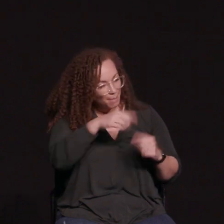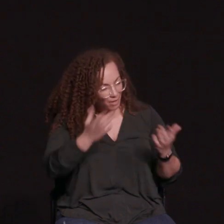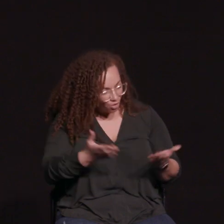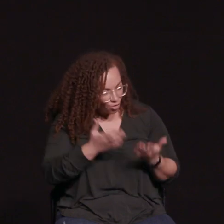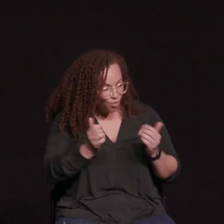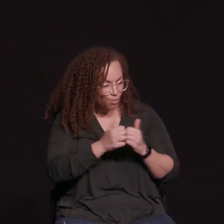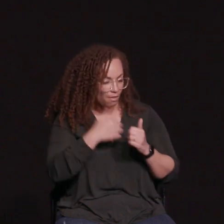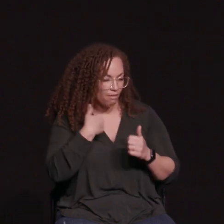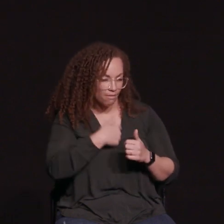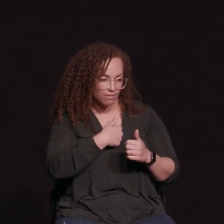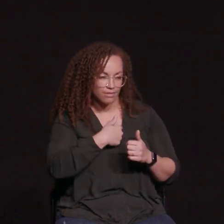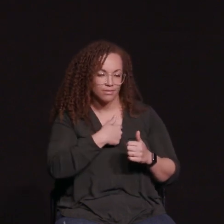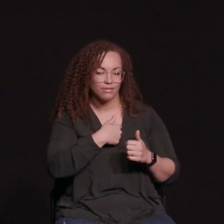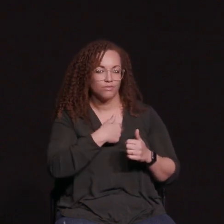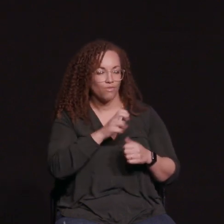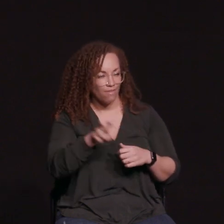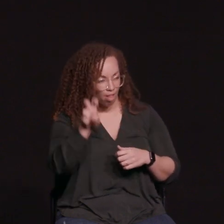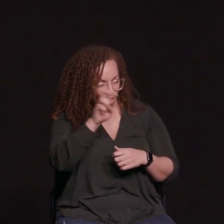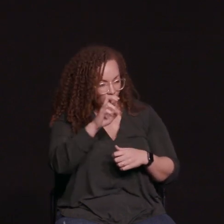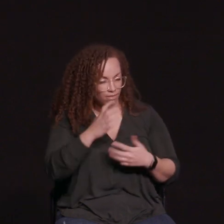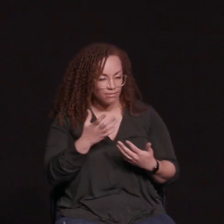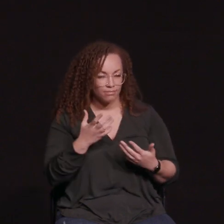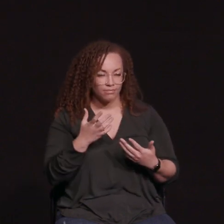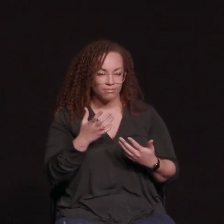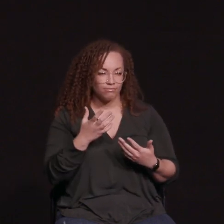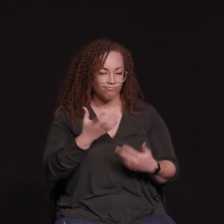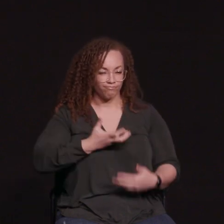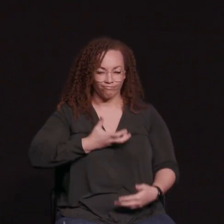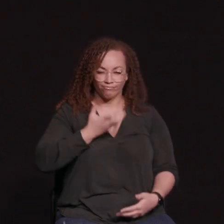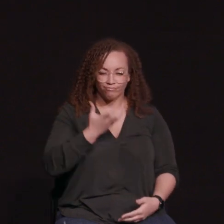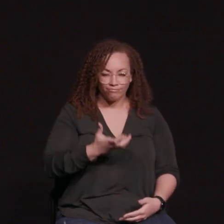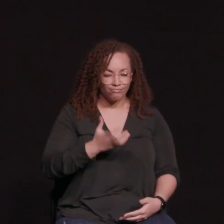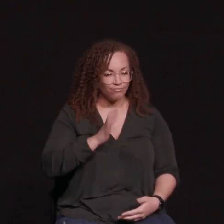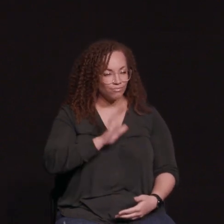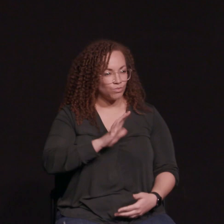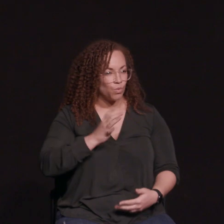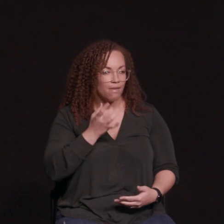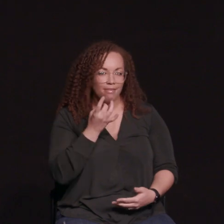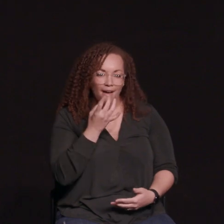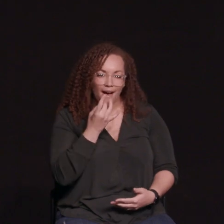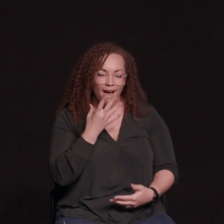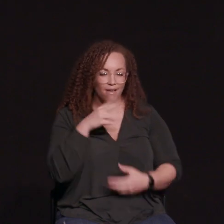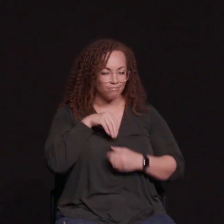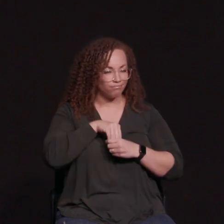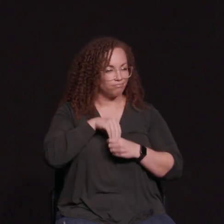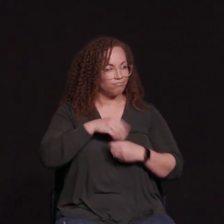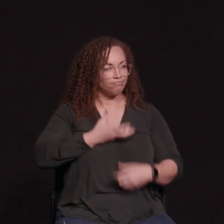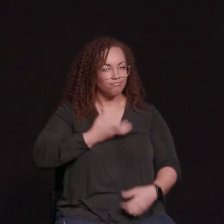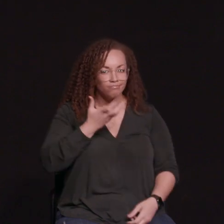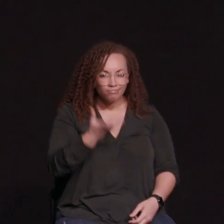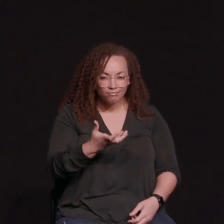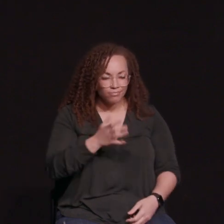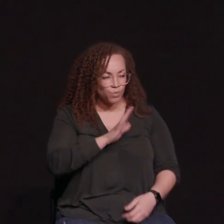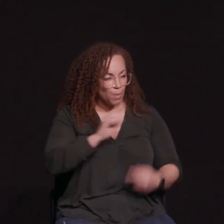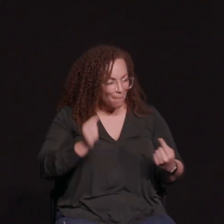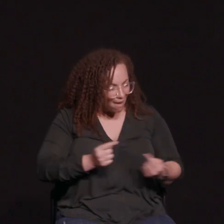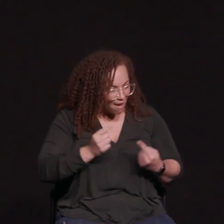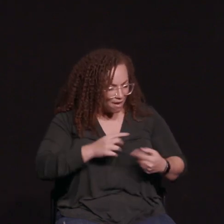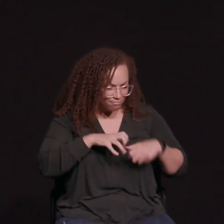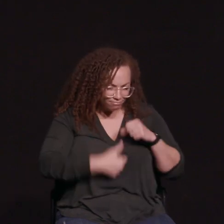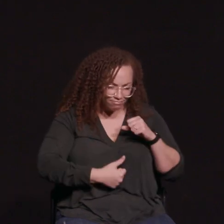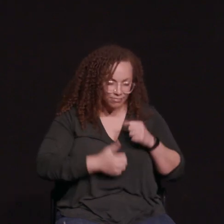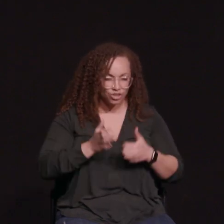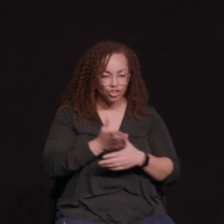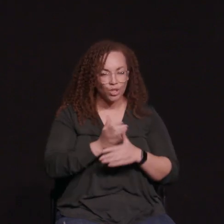for sharing your light and your pain with us, and for trusting me particularly